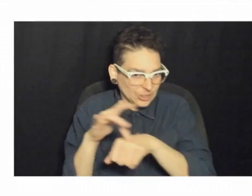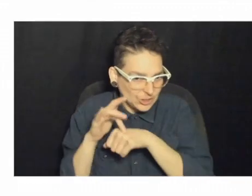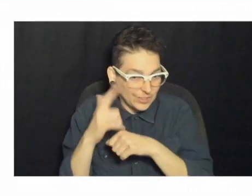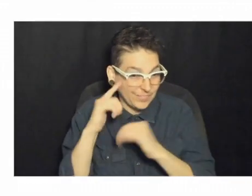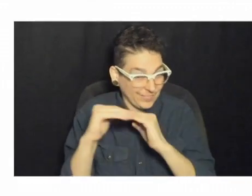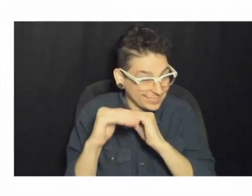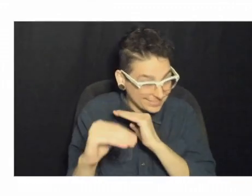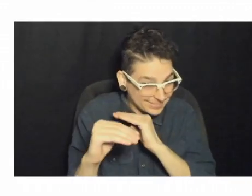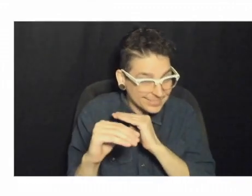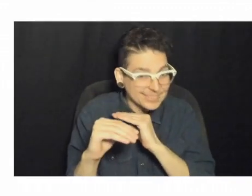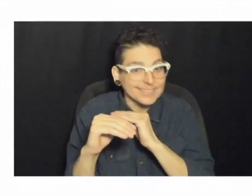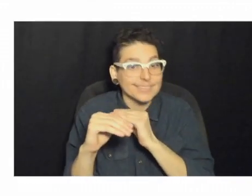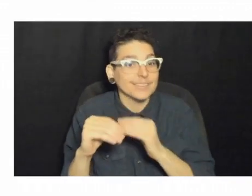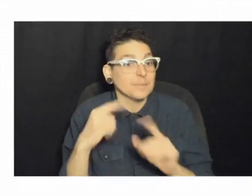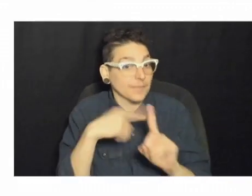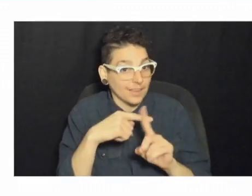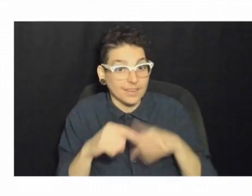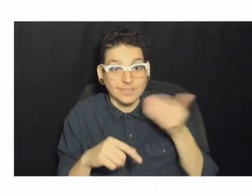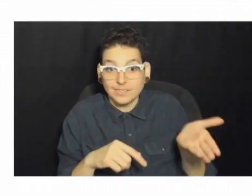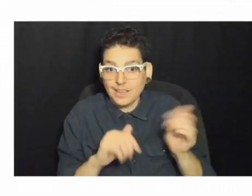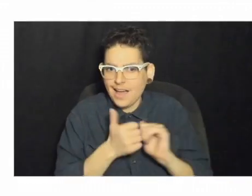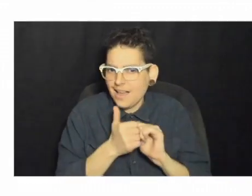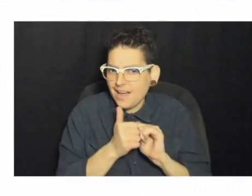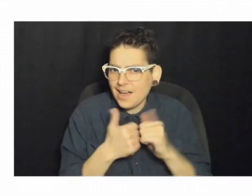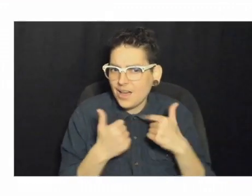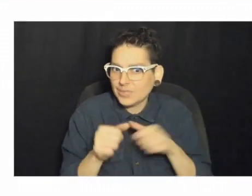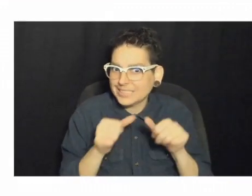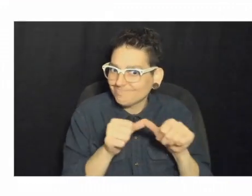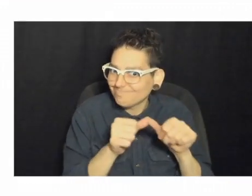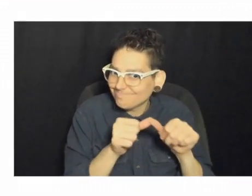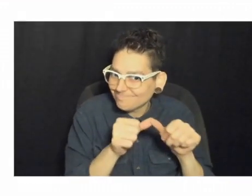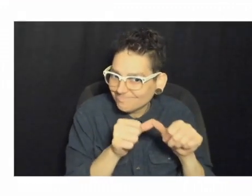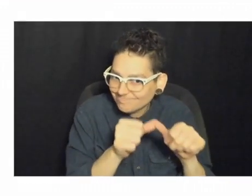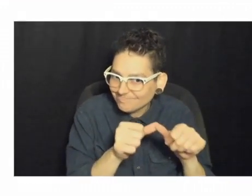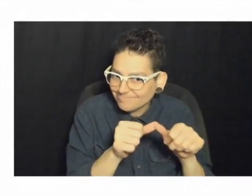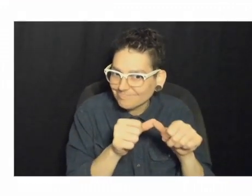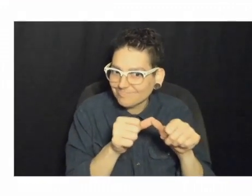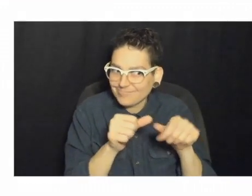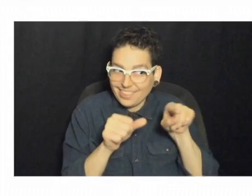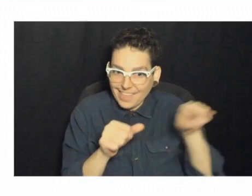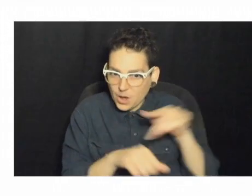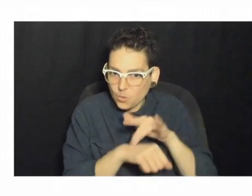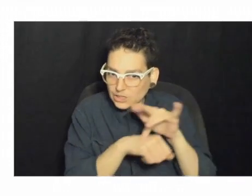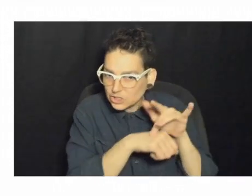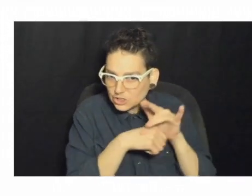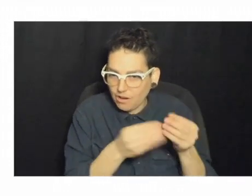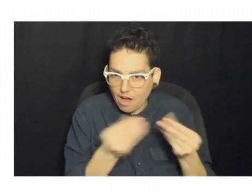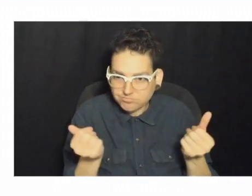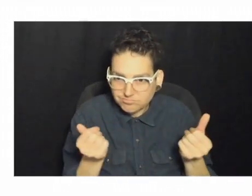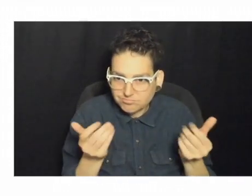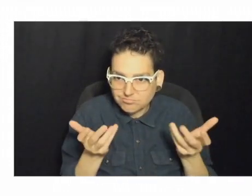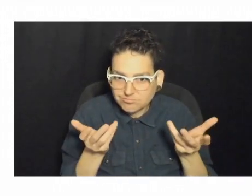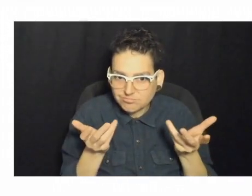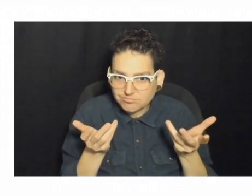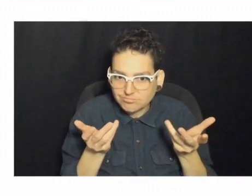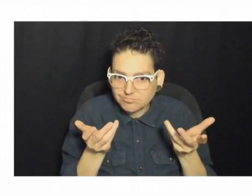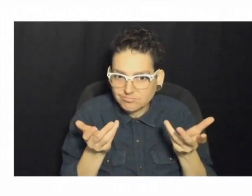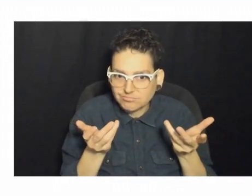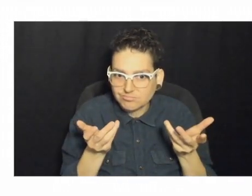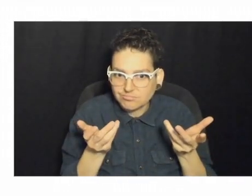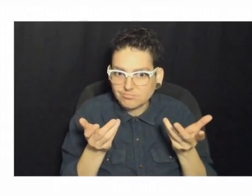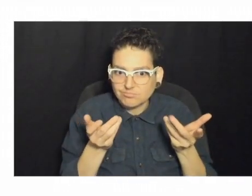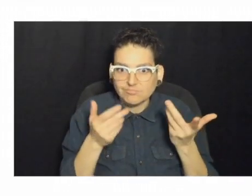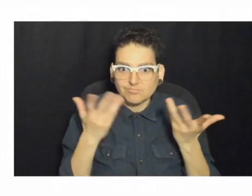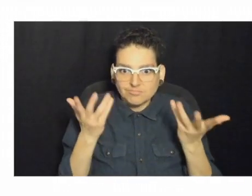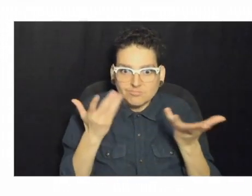longer readily available? And I would submit that. So go ahead, Kenny. I'm sorry. No, you can go ahead because I have